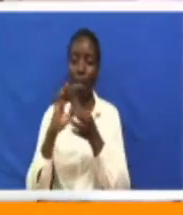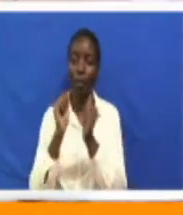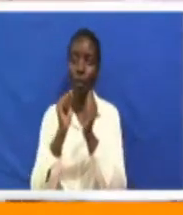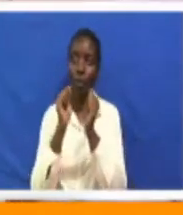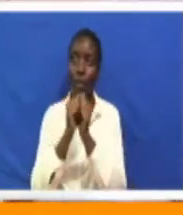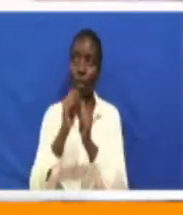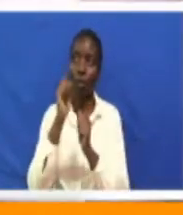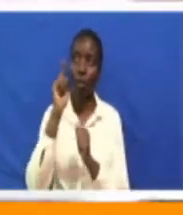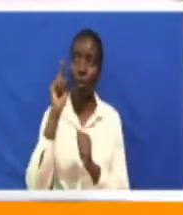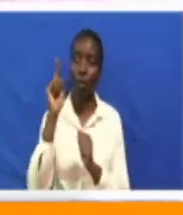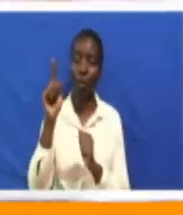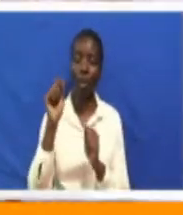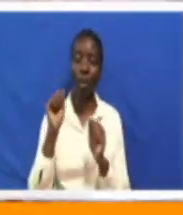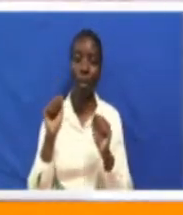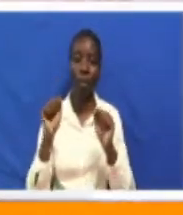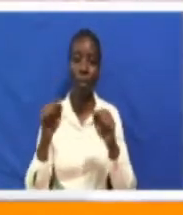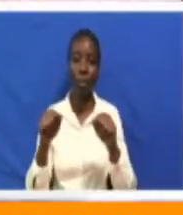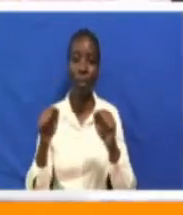everyone